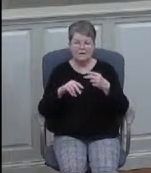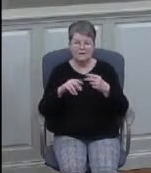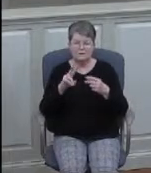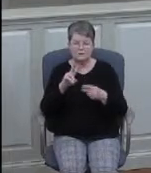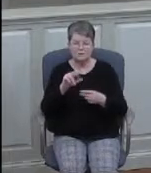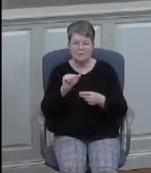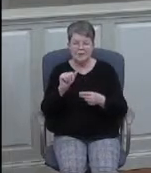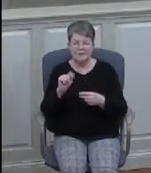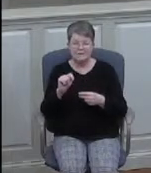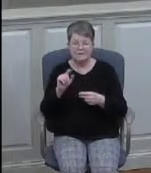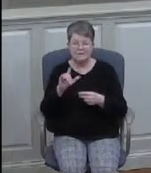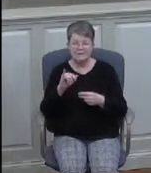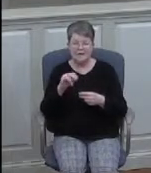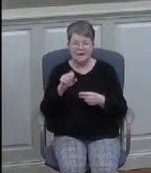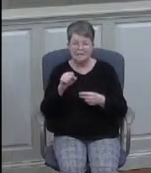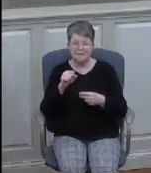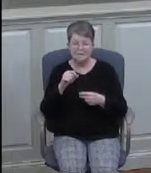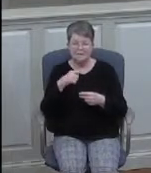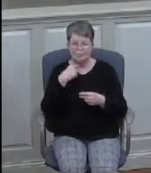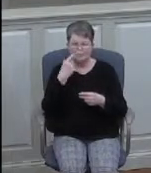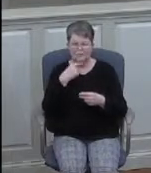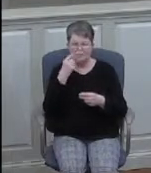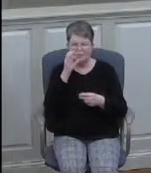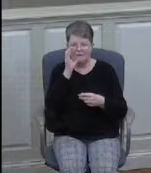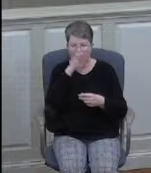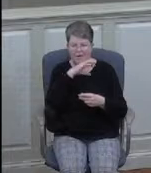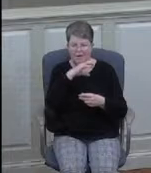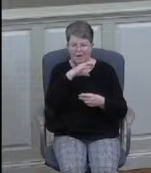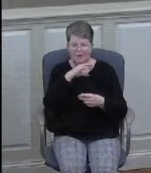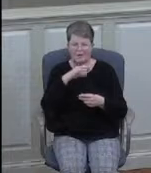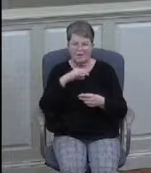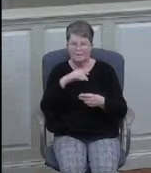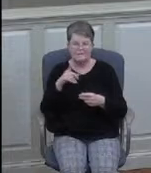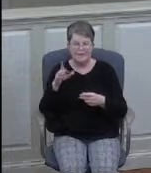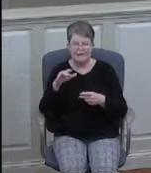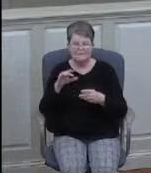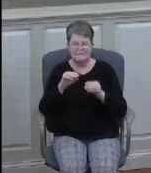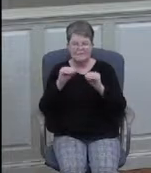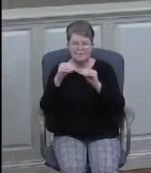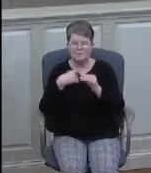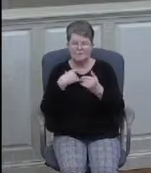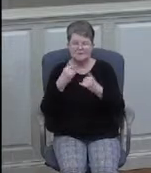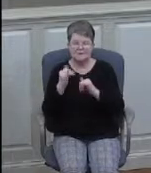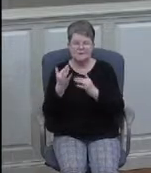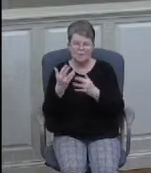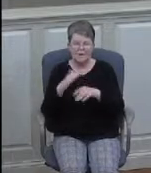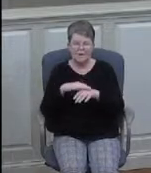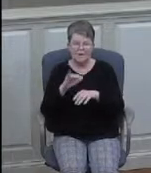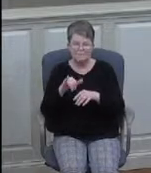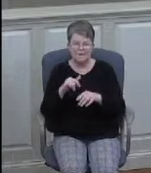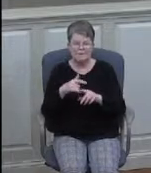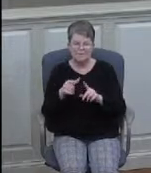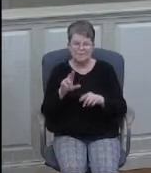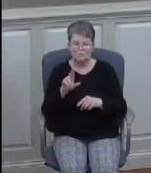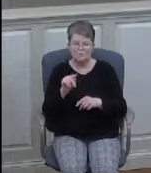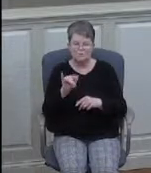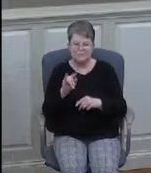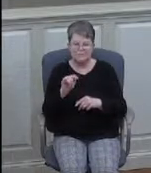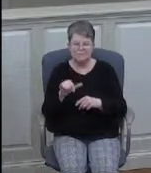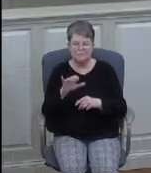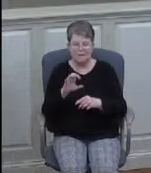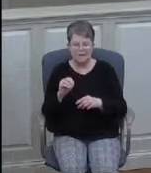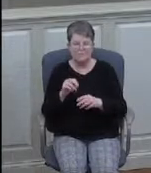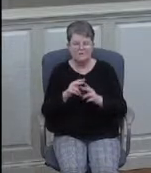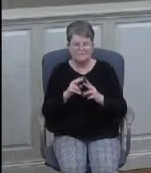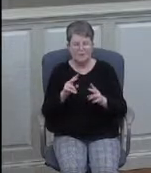odd because they kind of ramp up as they go across the intersection. The rest of the lines have not been relocated. We're still waiting on that. But our utility companies are very busy